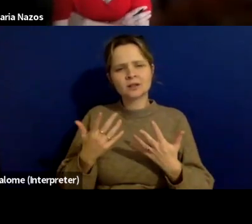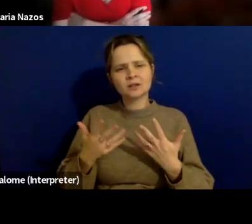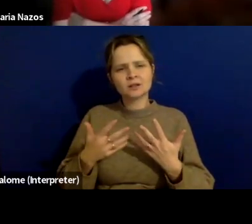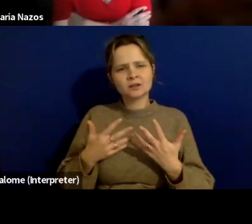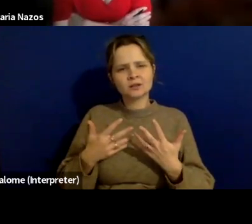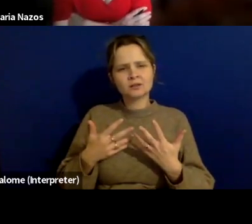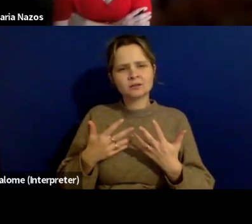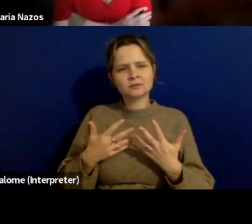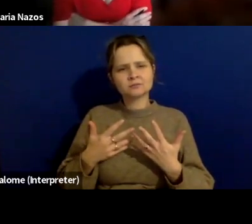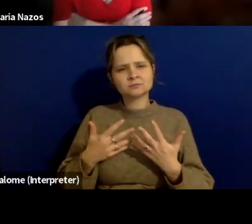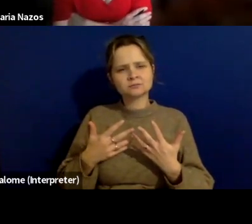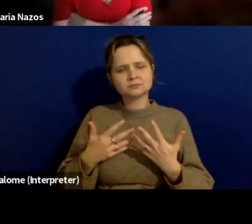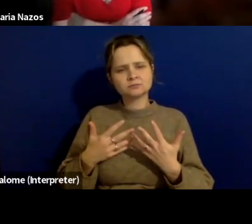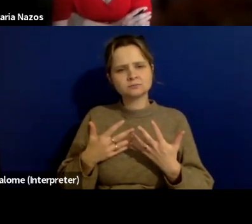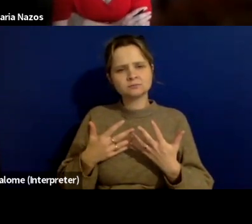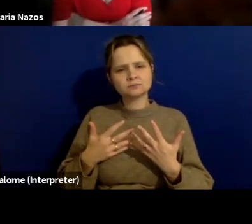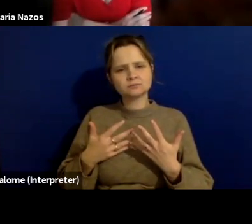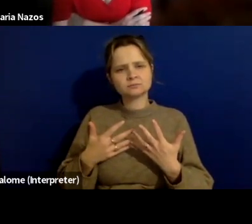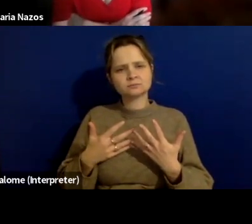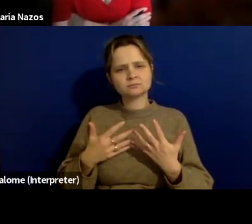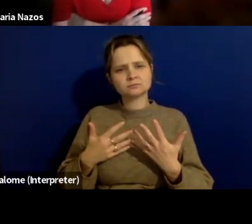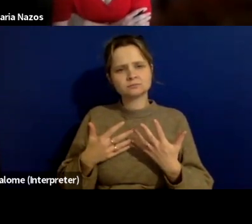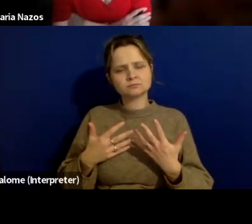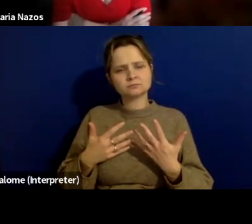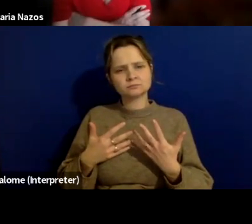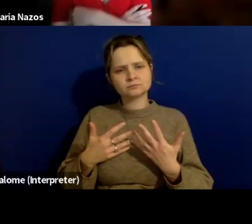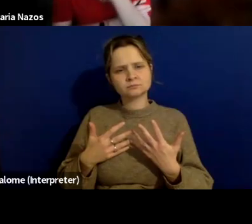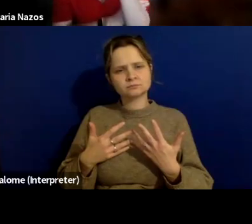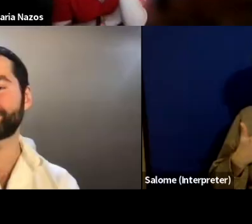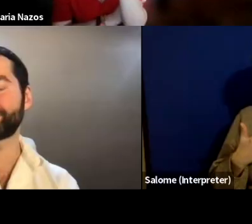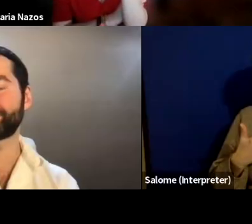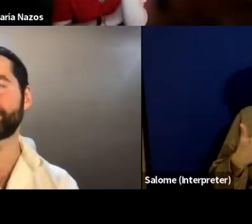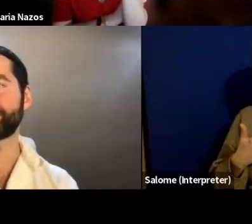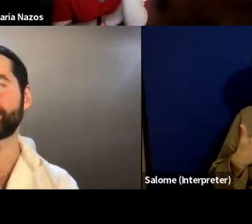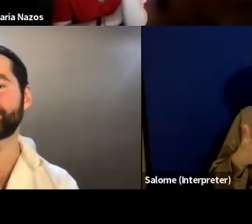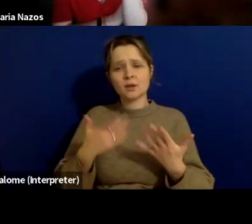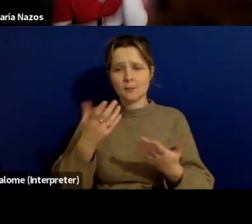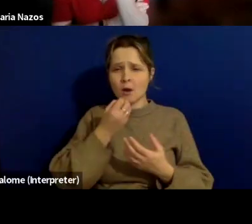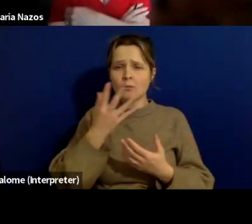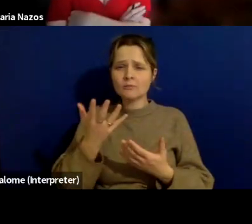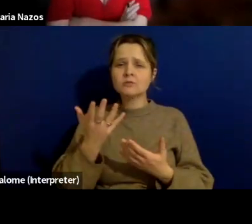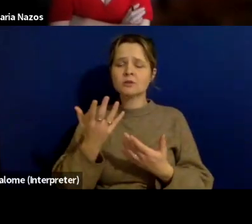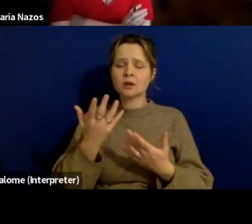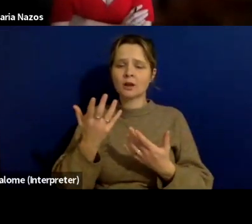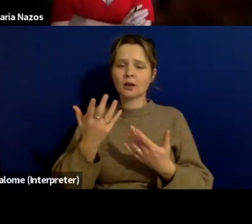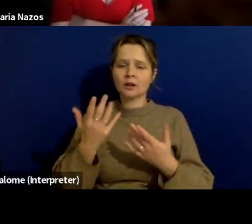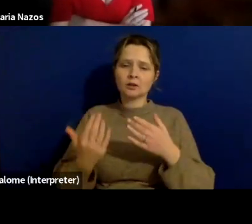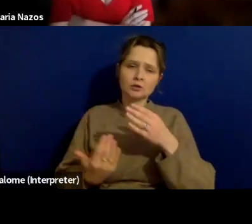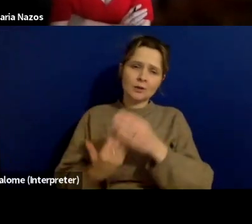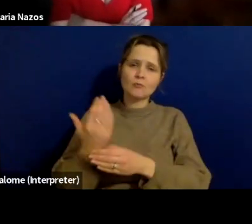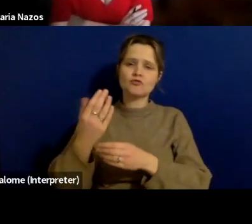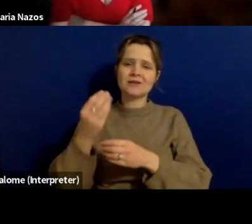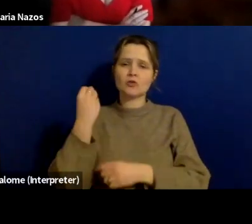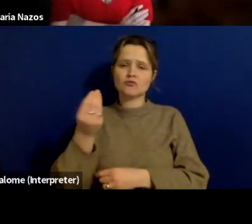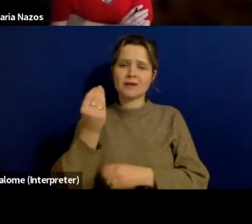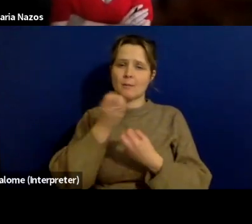it does belong to this, let's say, very active contemporary Greek